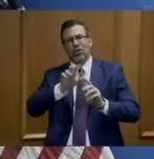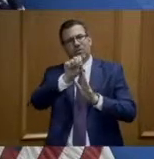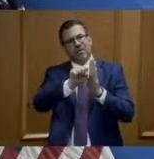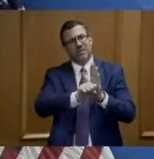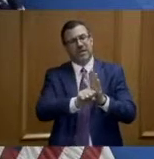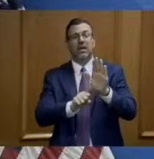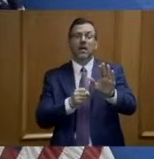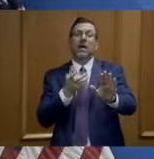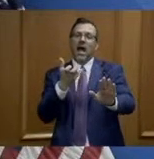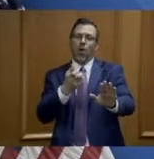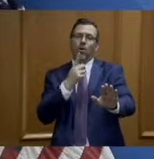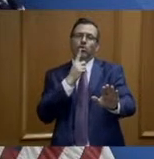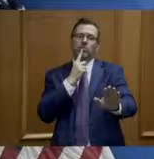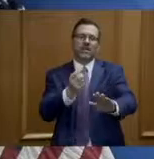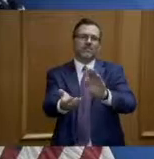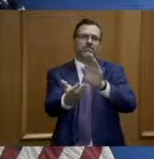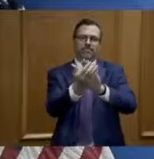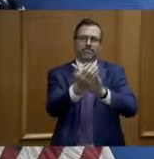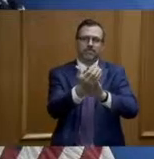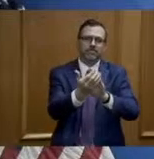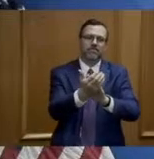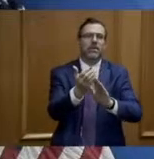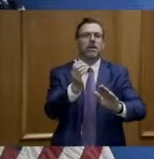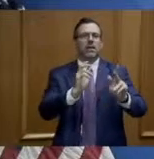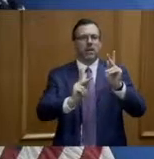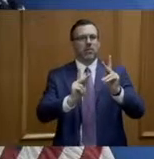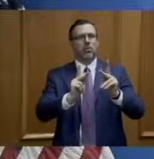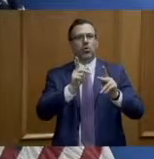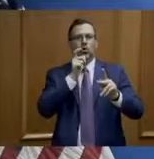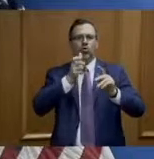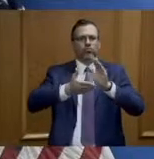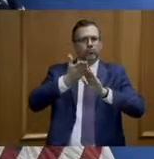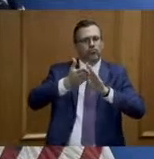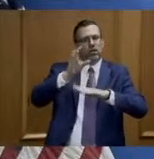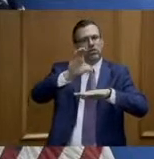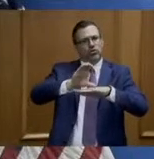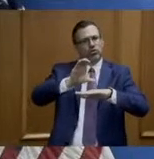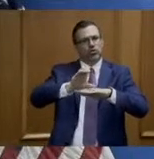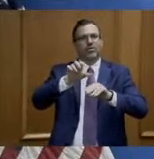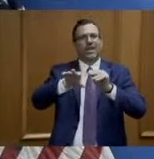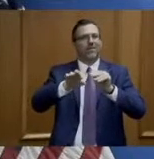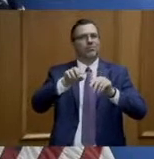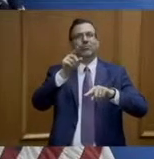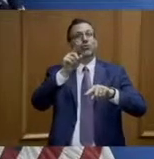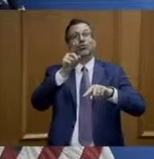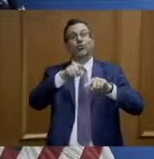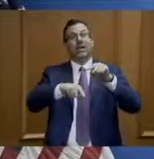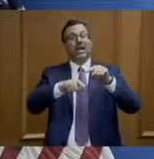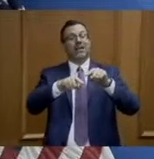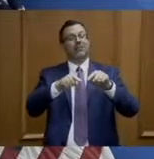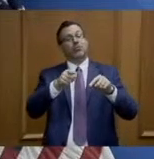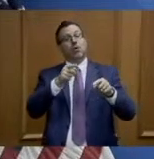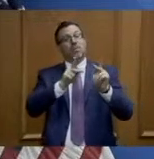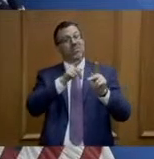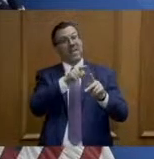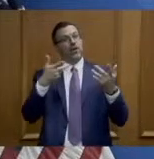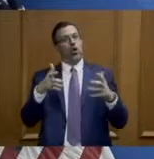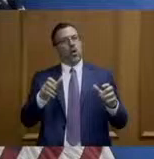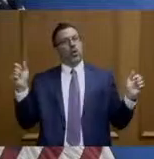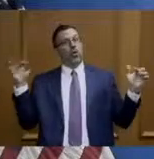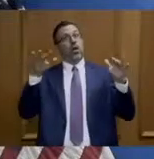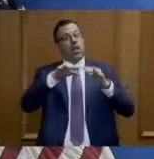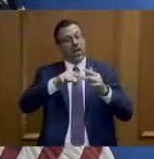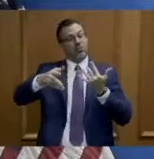the efforts of churches all across Tennessee to find alternative ways to meet and to worship and to serve and to communicate with